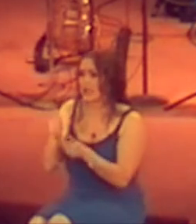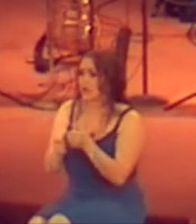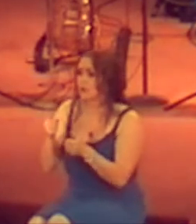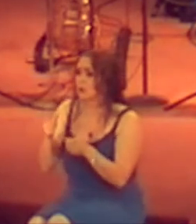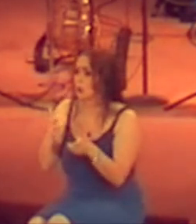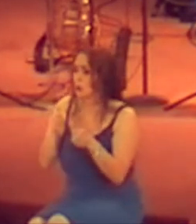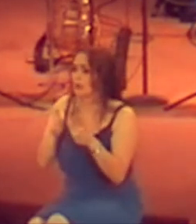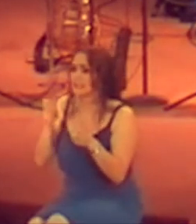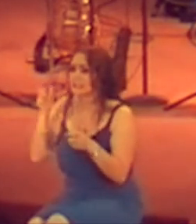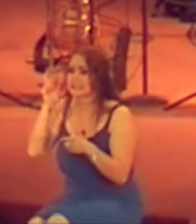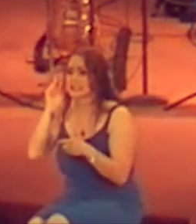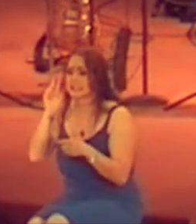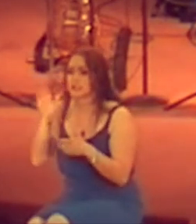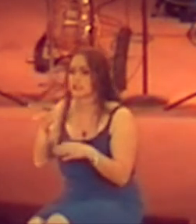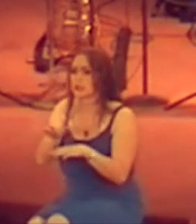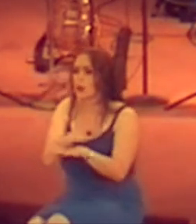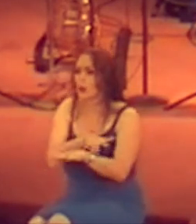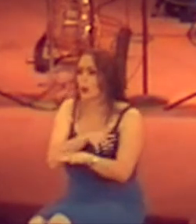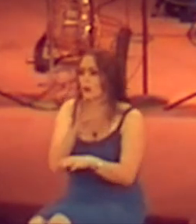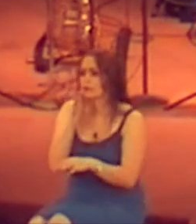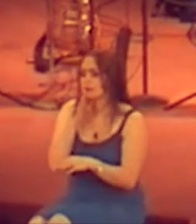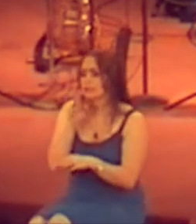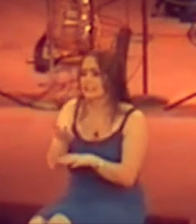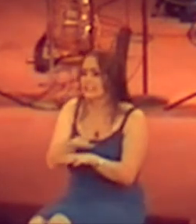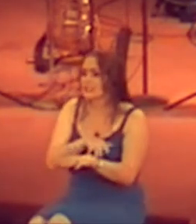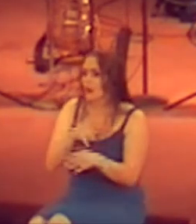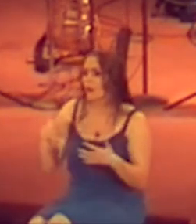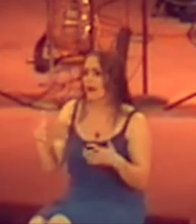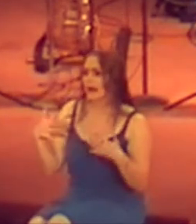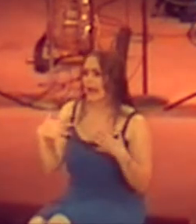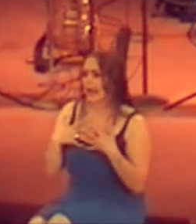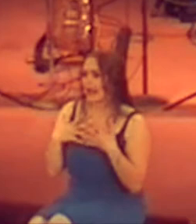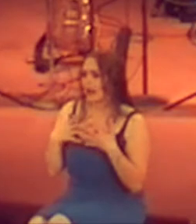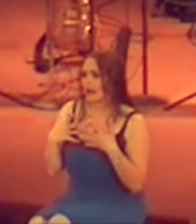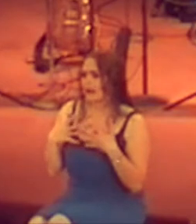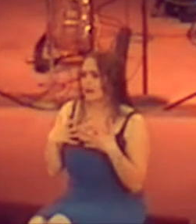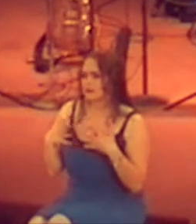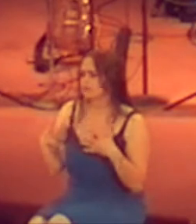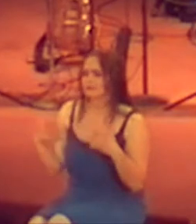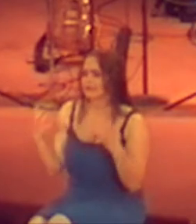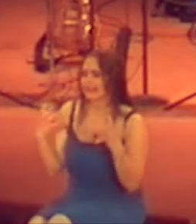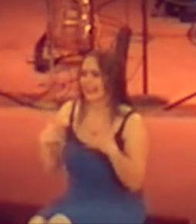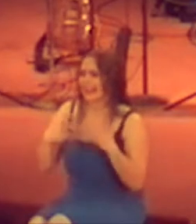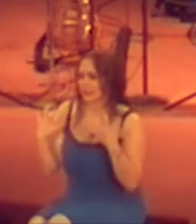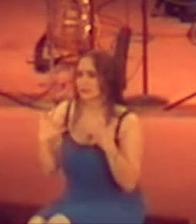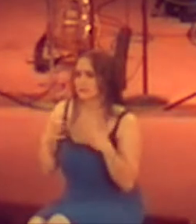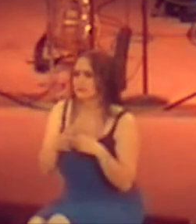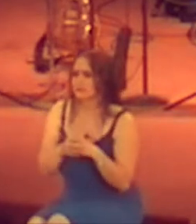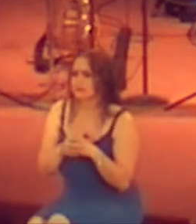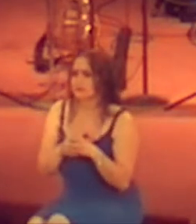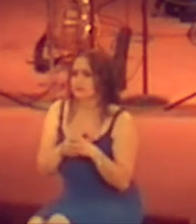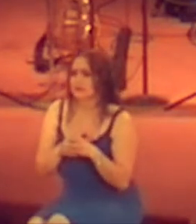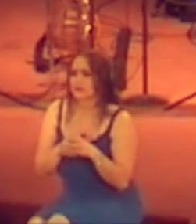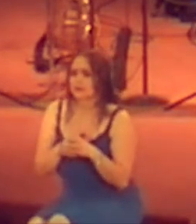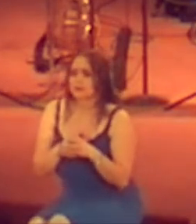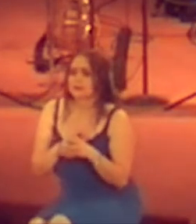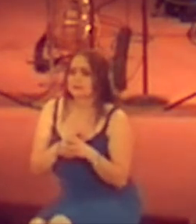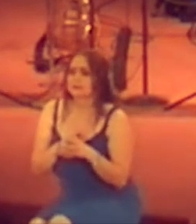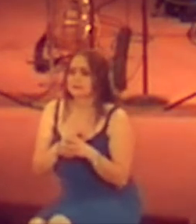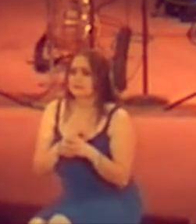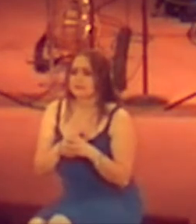to hear, slow to speak, and slow to anger. The inconsistency is a unique paradox of our tongue.